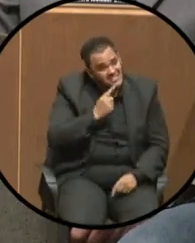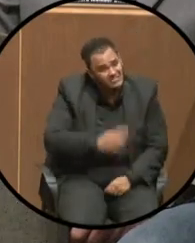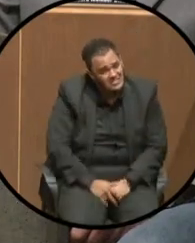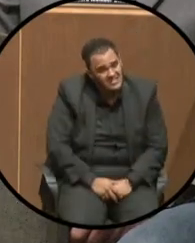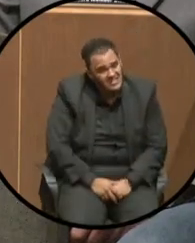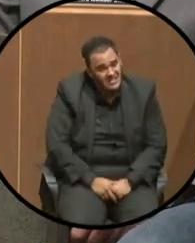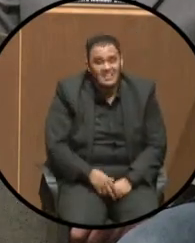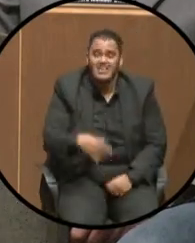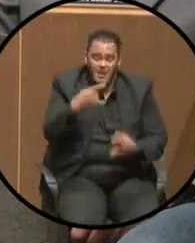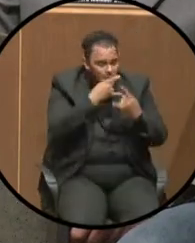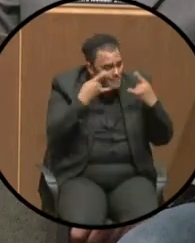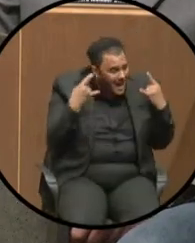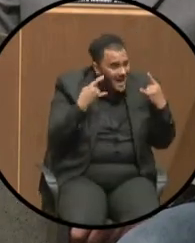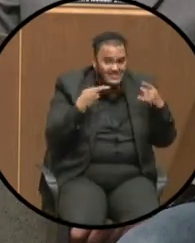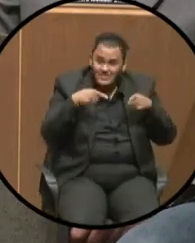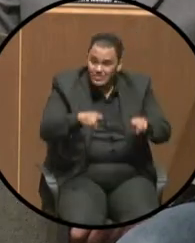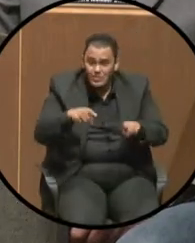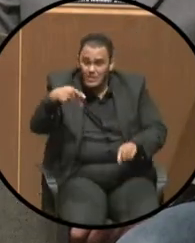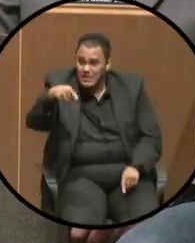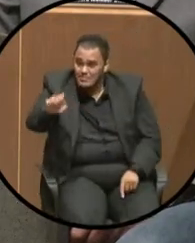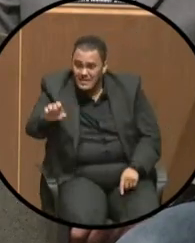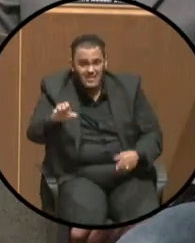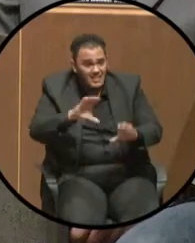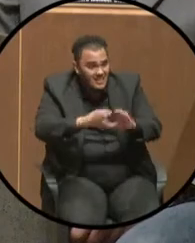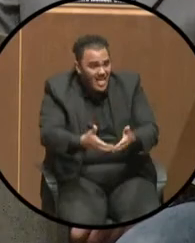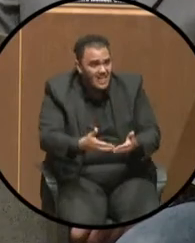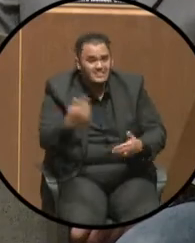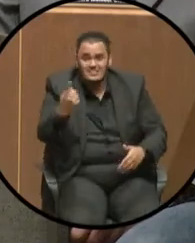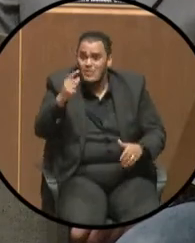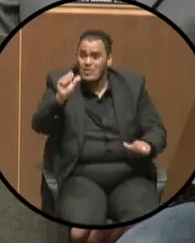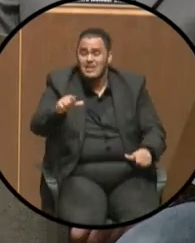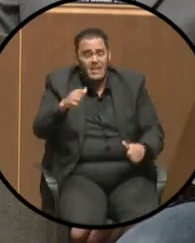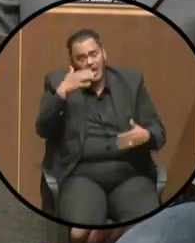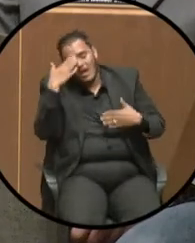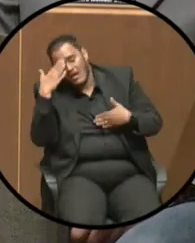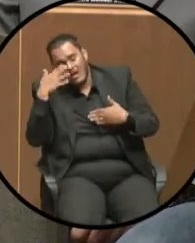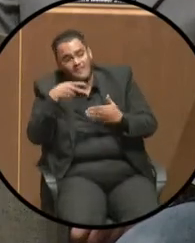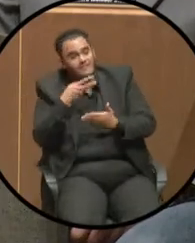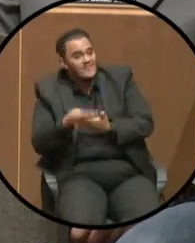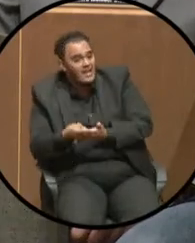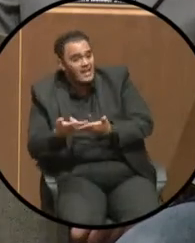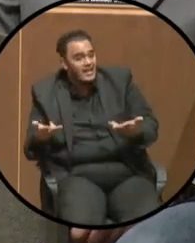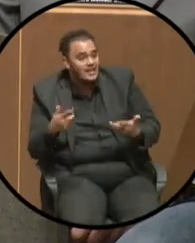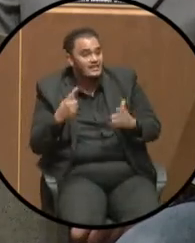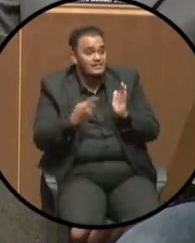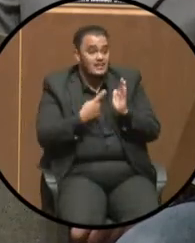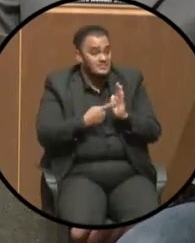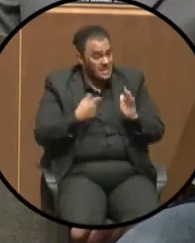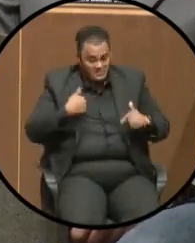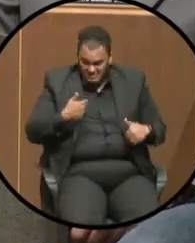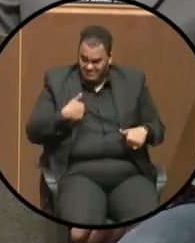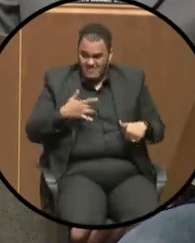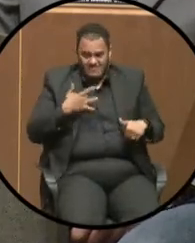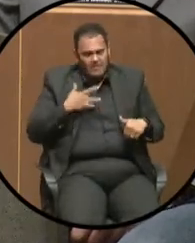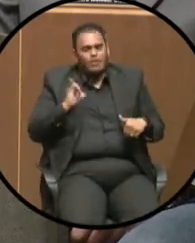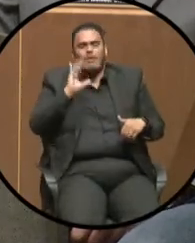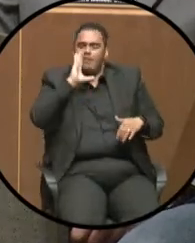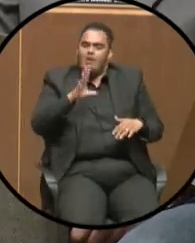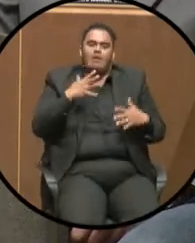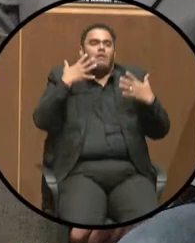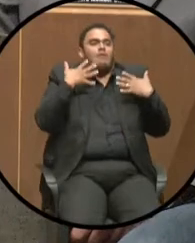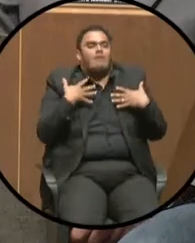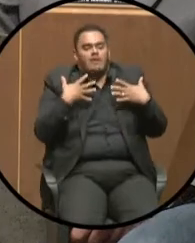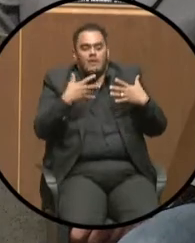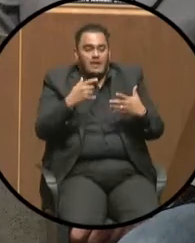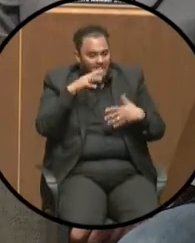masks in PE class, somebody can faint. I have sometimes feel that I am about to. Masks are not good for us,